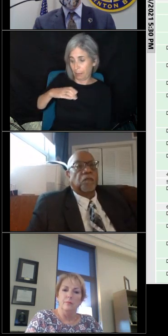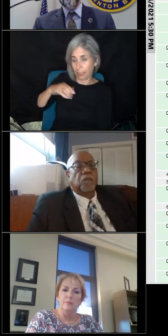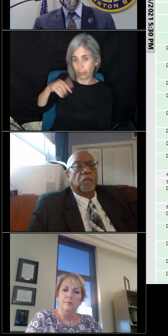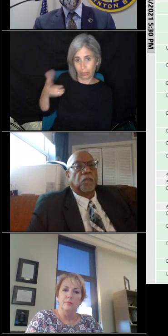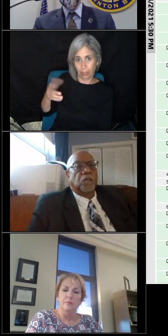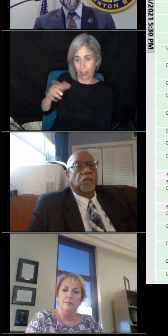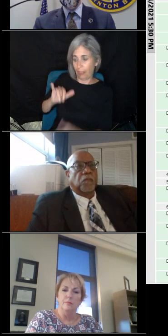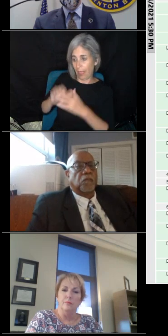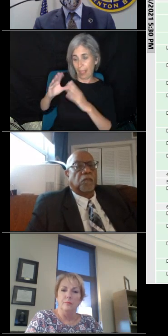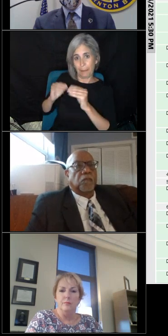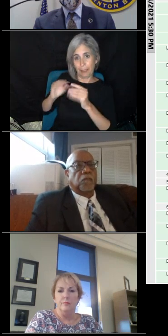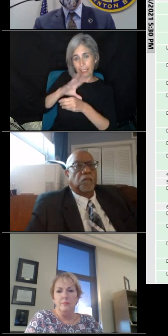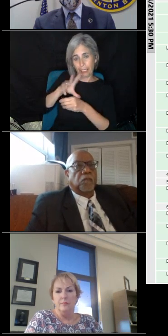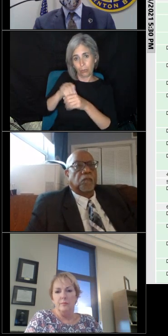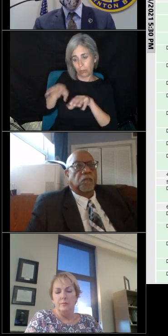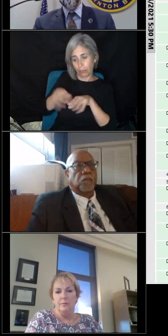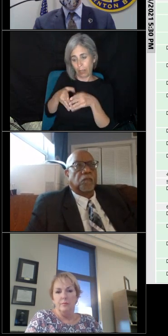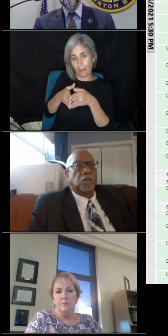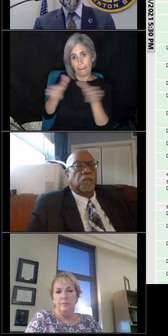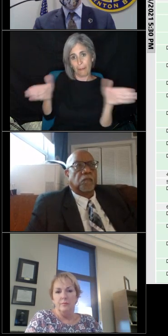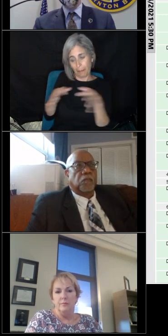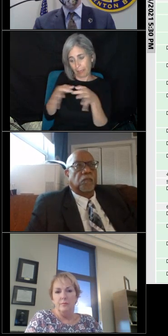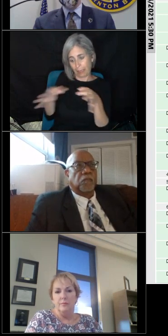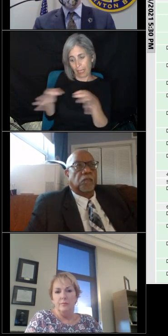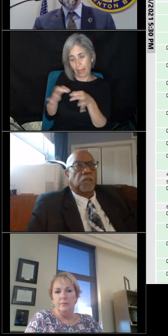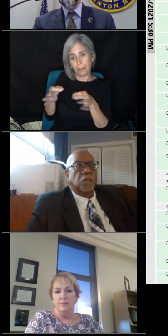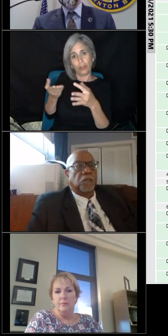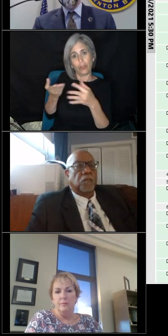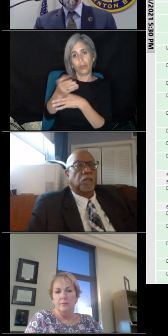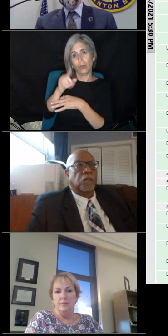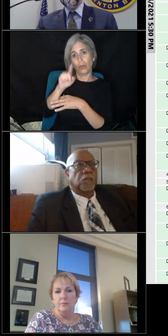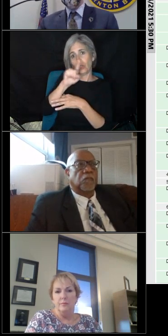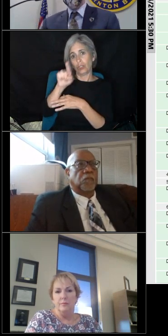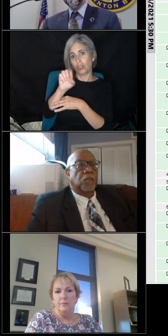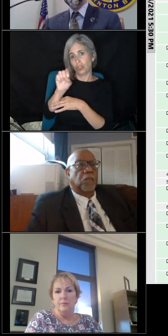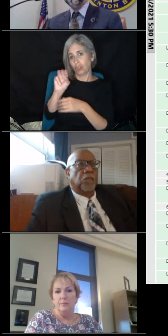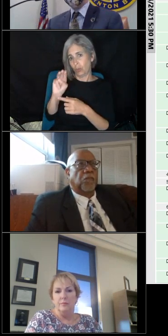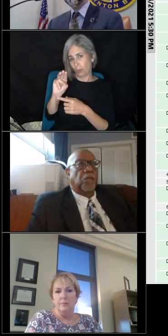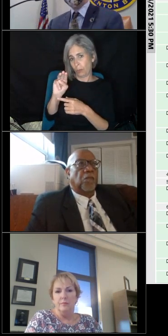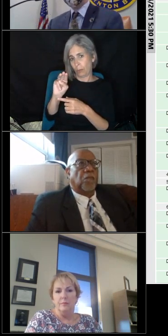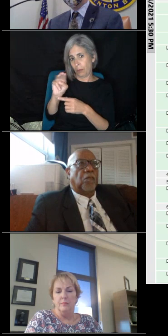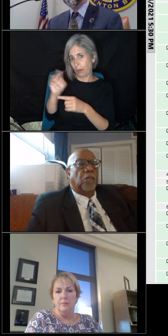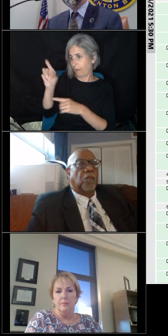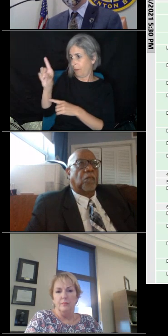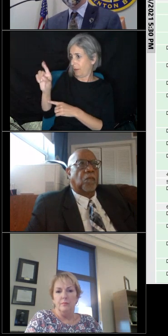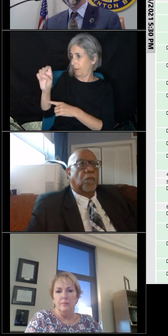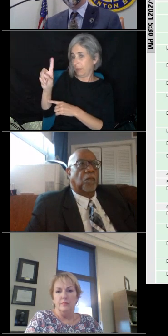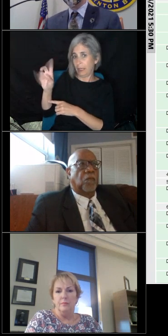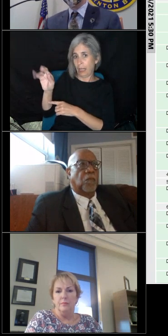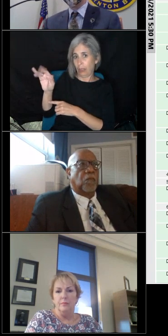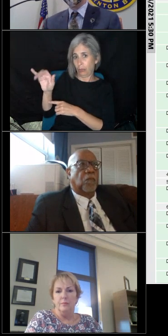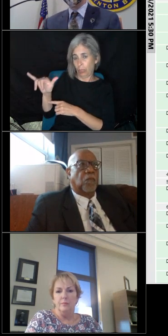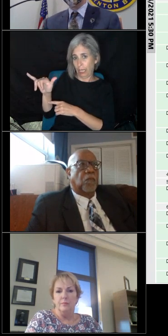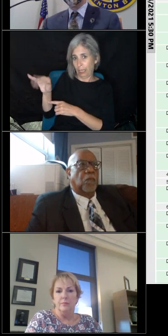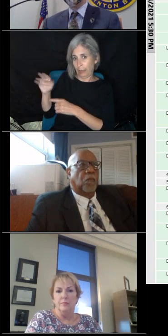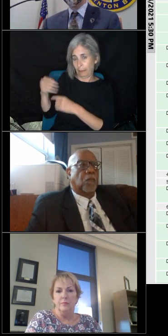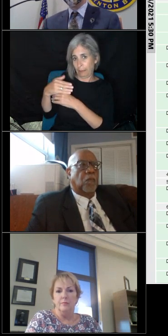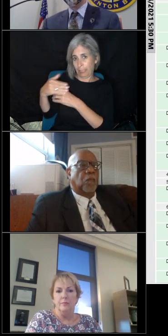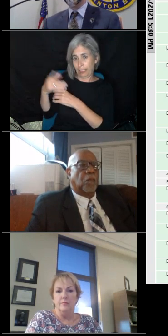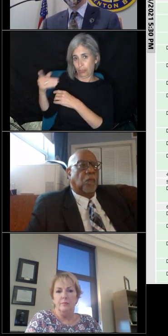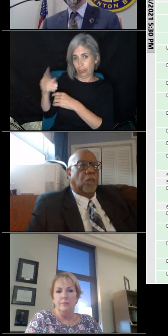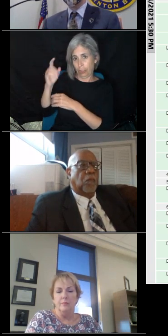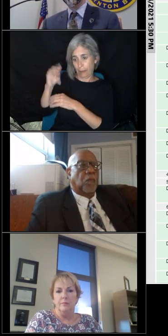meeting included public comments by way of Zoom from Delray Beach immediate past Mayor Carrie